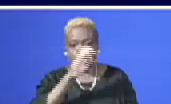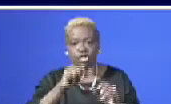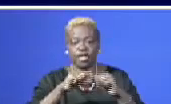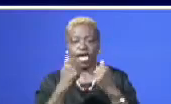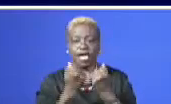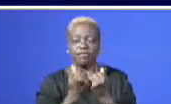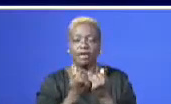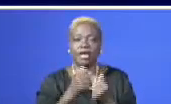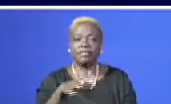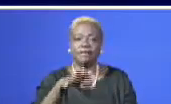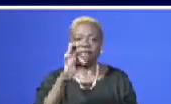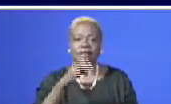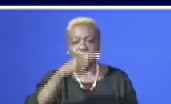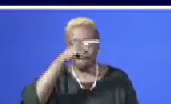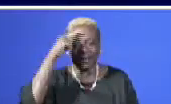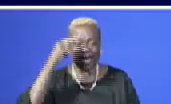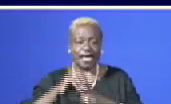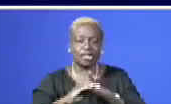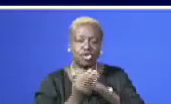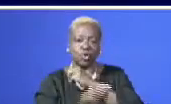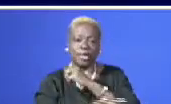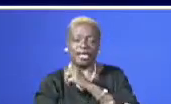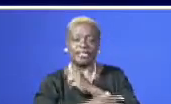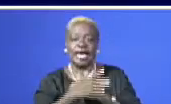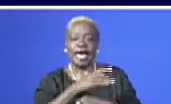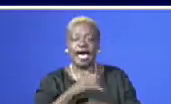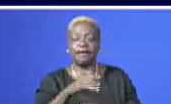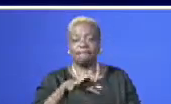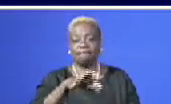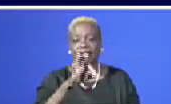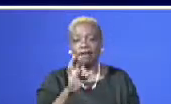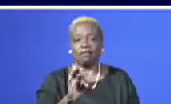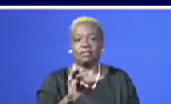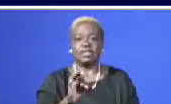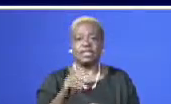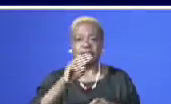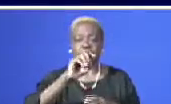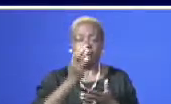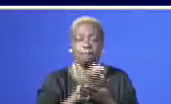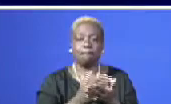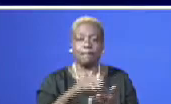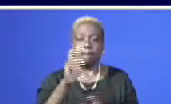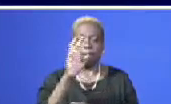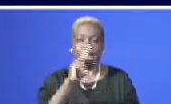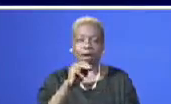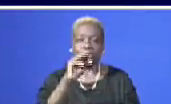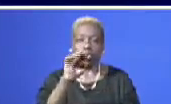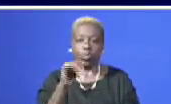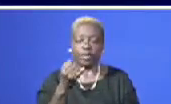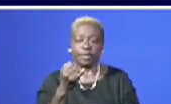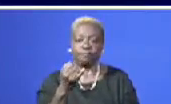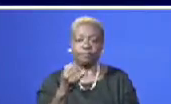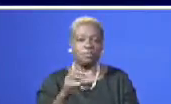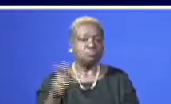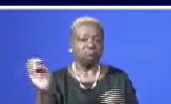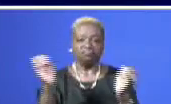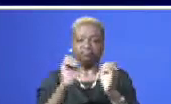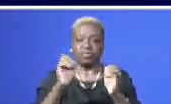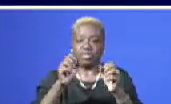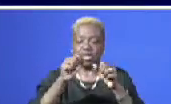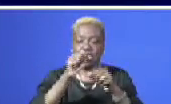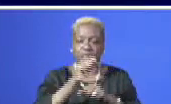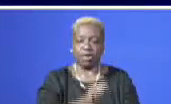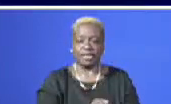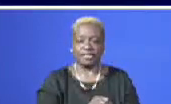and located a black suitcase and discovered that it contained a quantity of suspected marijuana. No arrests were made. In